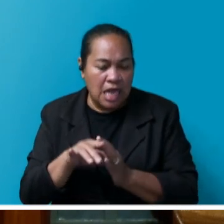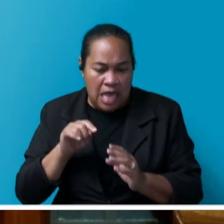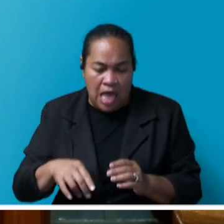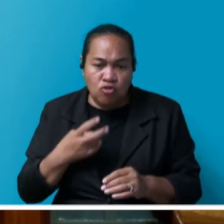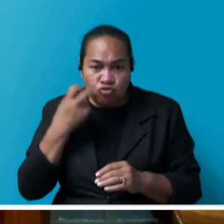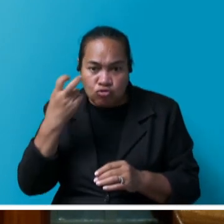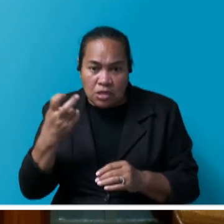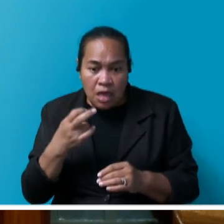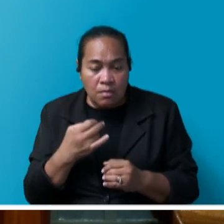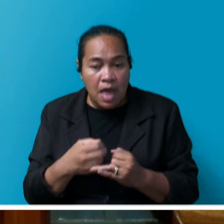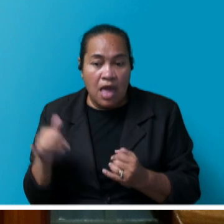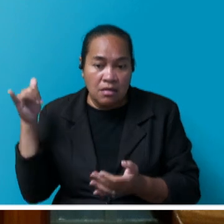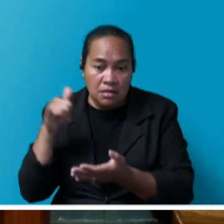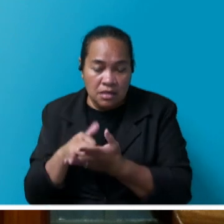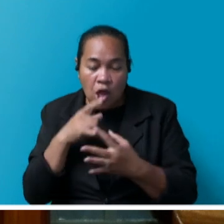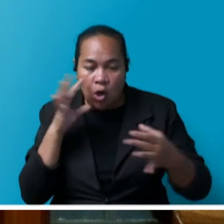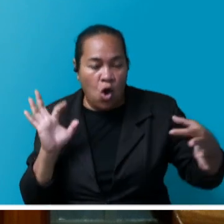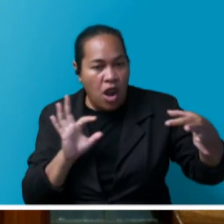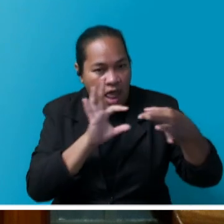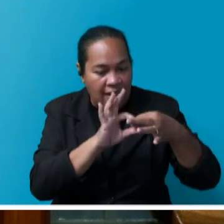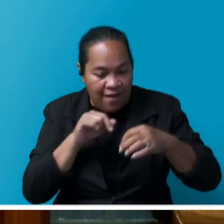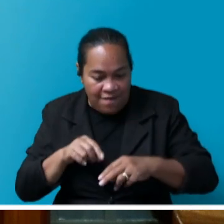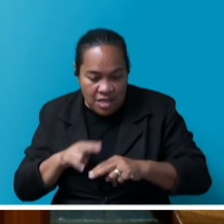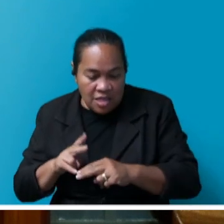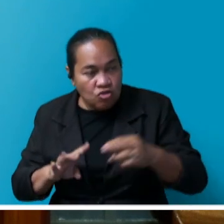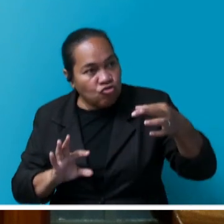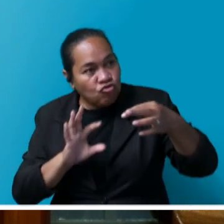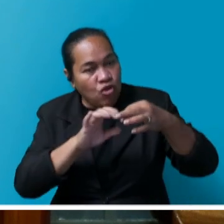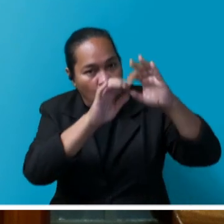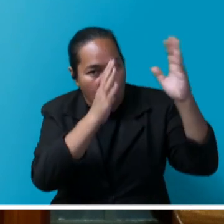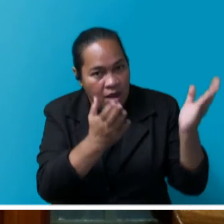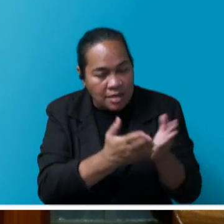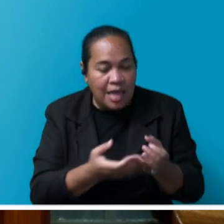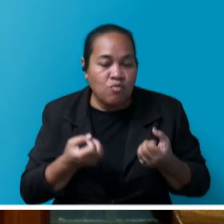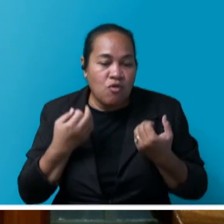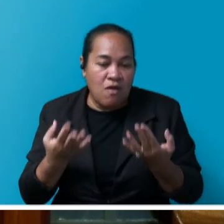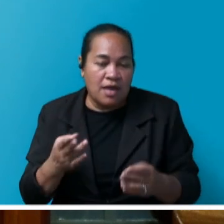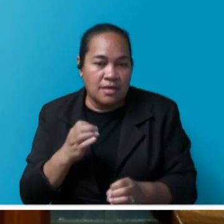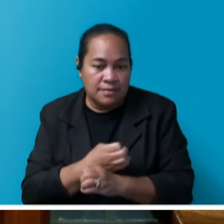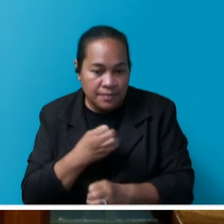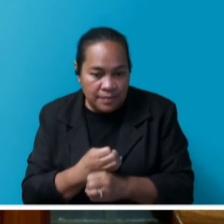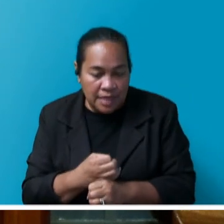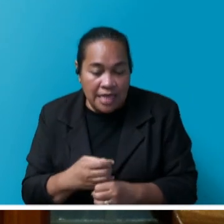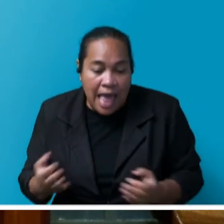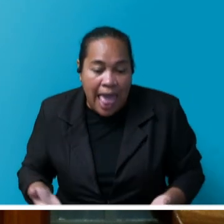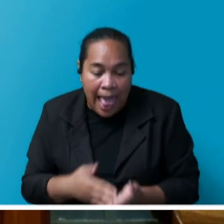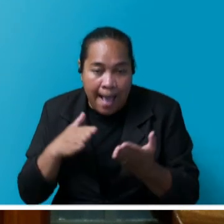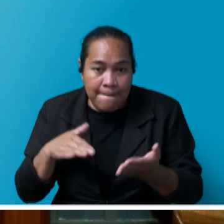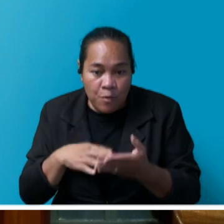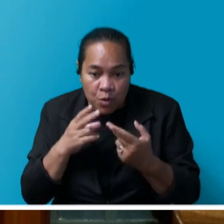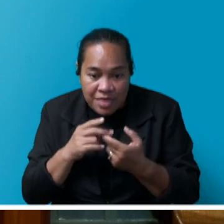are lifelines that connect Fiji to the global economy. They provide employment, stimulate local businesses, and